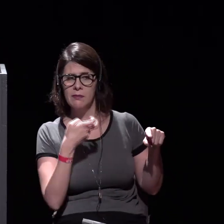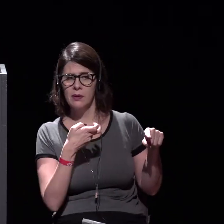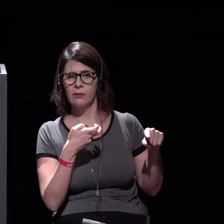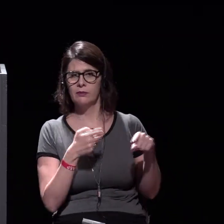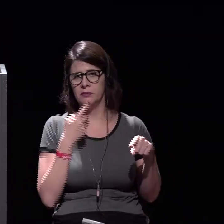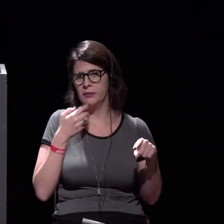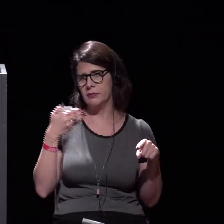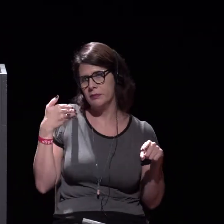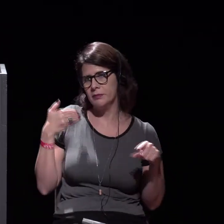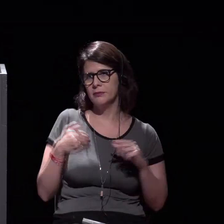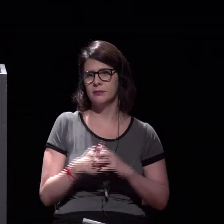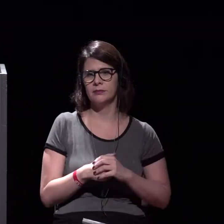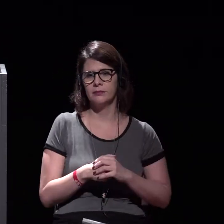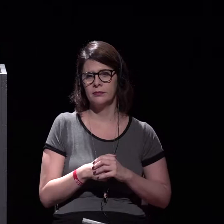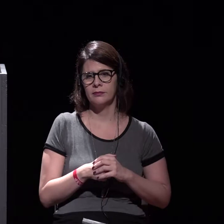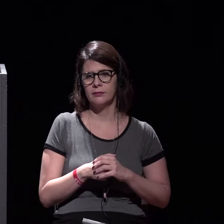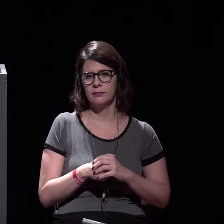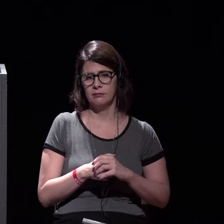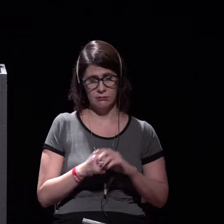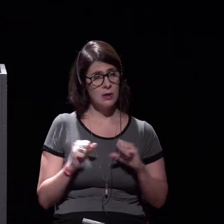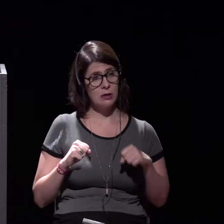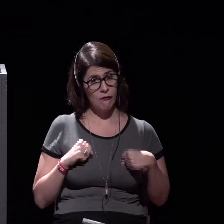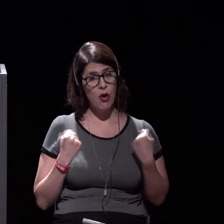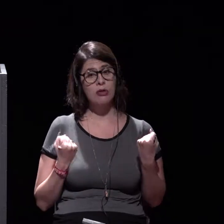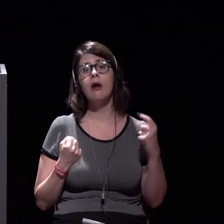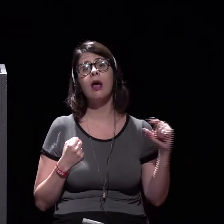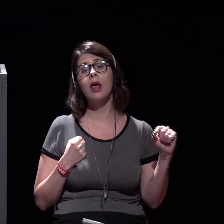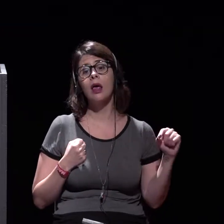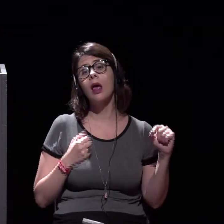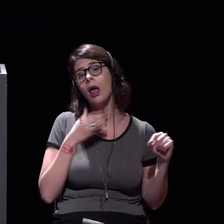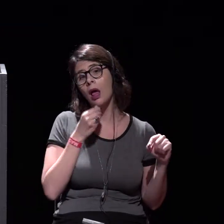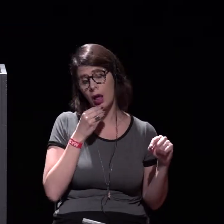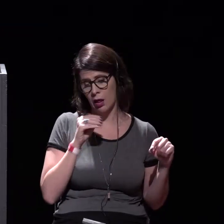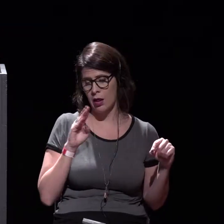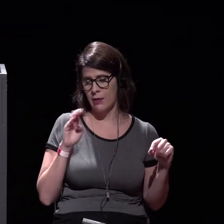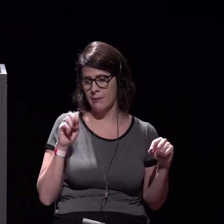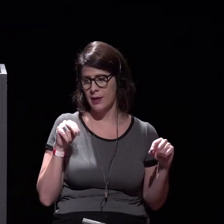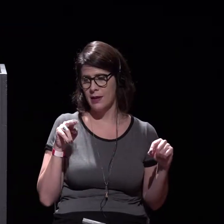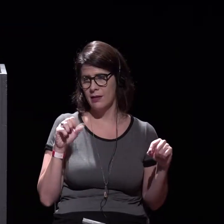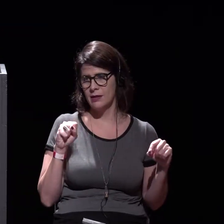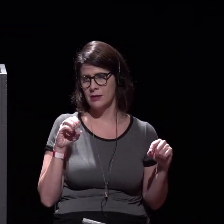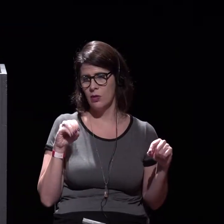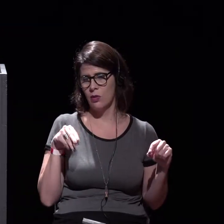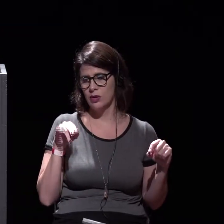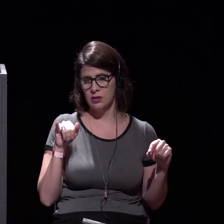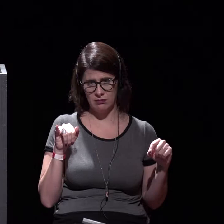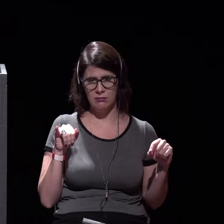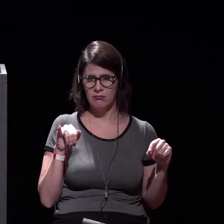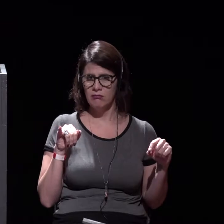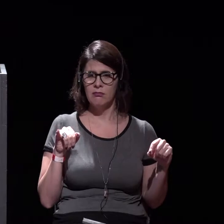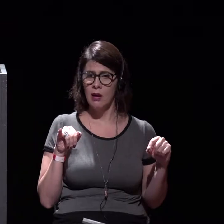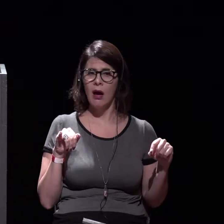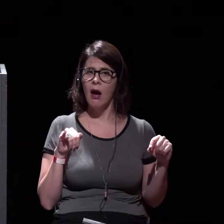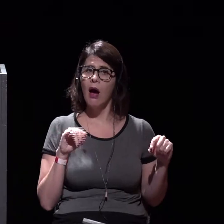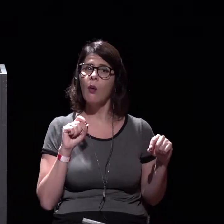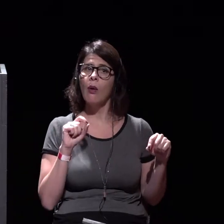brought forward by Robert Bernasconi to also give some scientific credence to the notion of race, as you know, or as Bernasconi